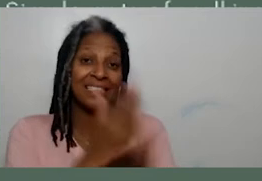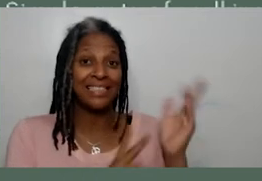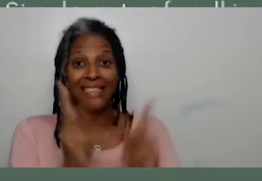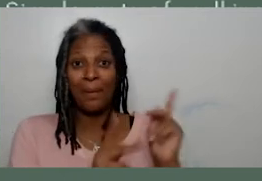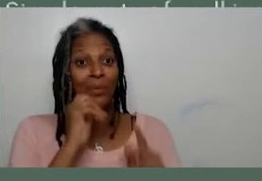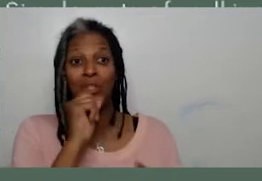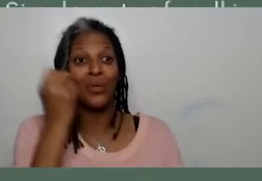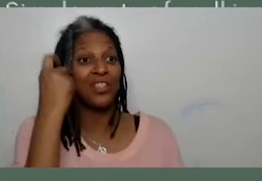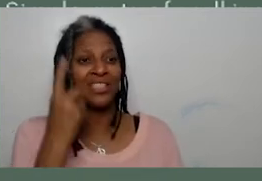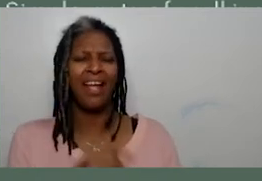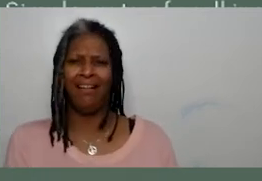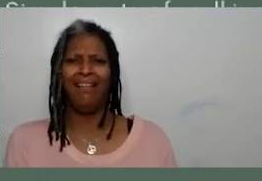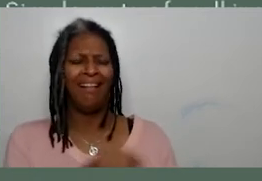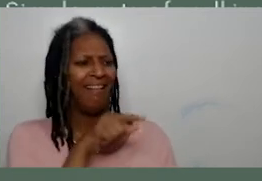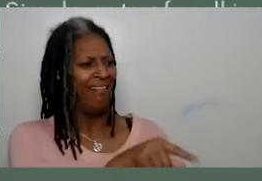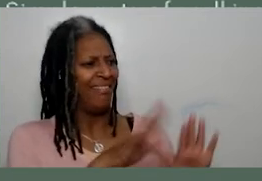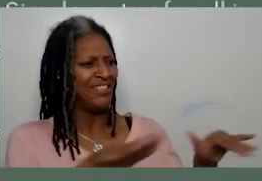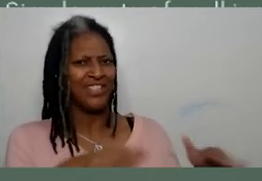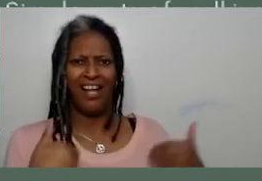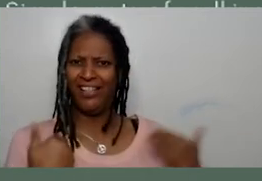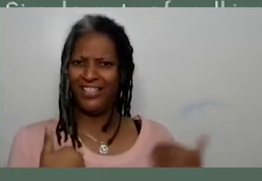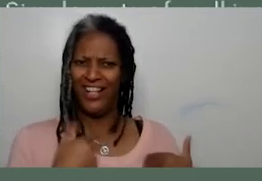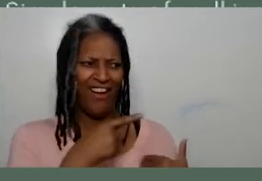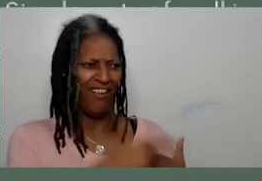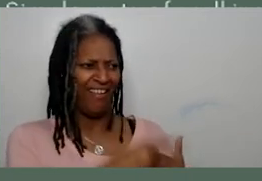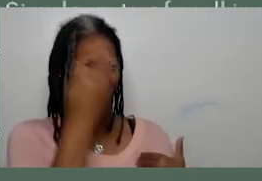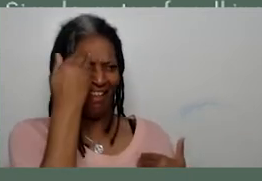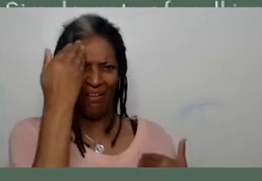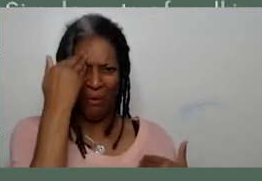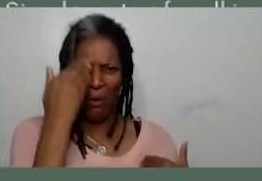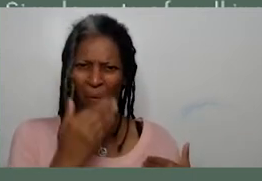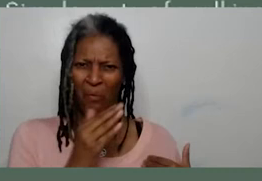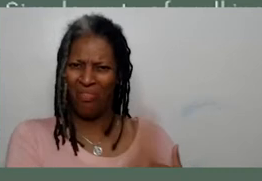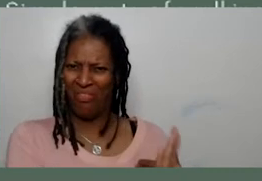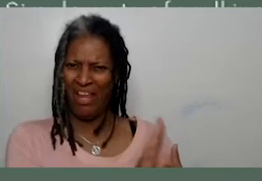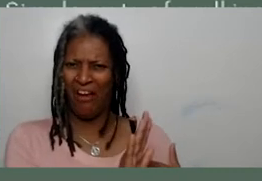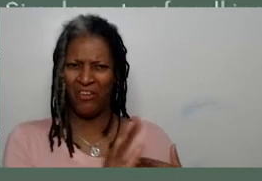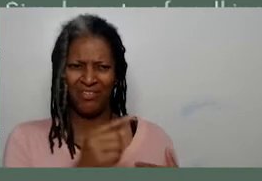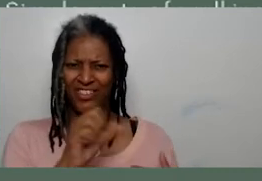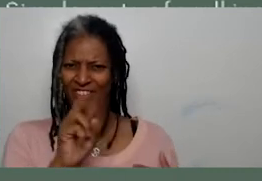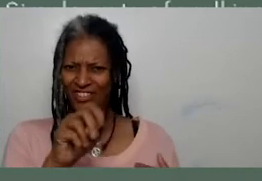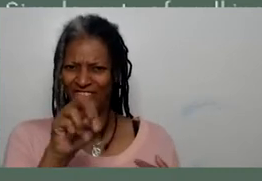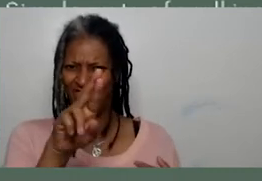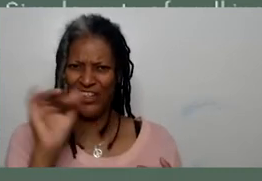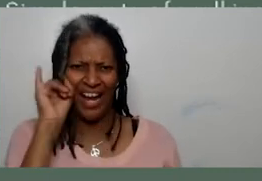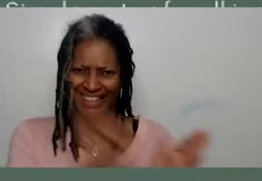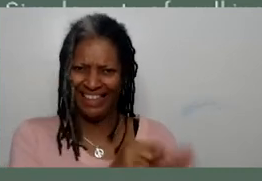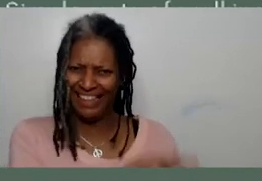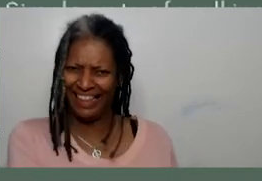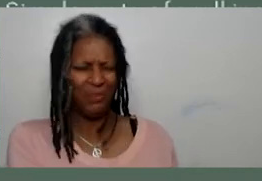identity or sexual orientation. And it's just like, it's not your job to necessarily understand that child's journey in the way that you're